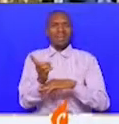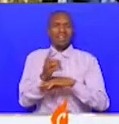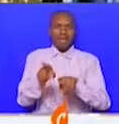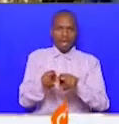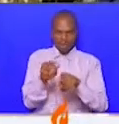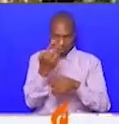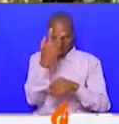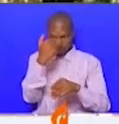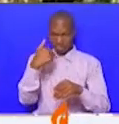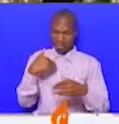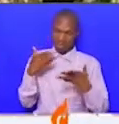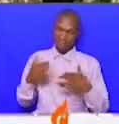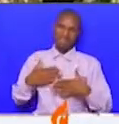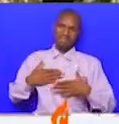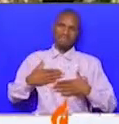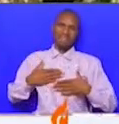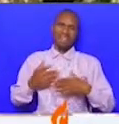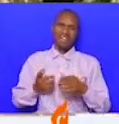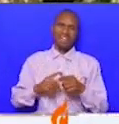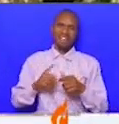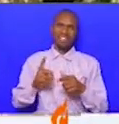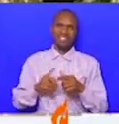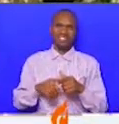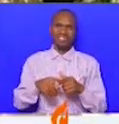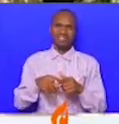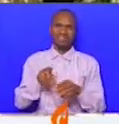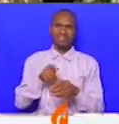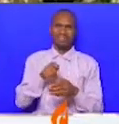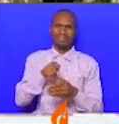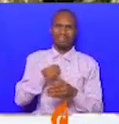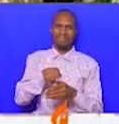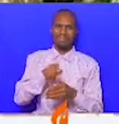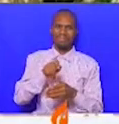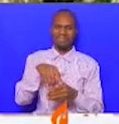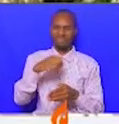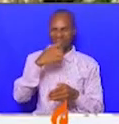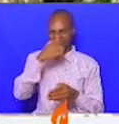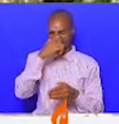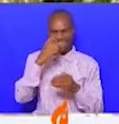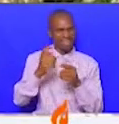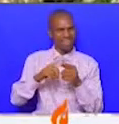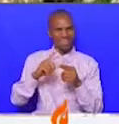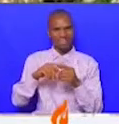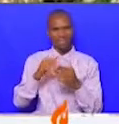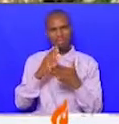iga amaye buna koruga iga nande moroche